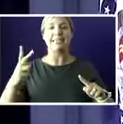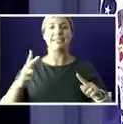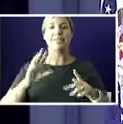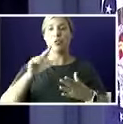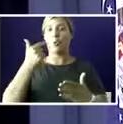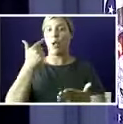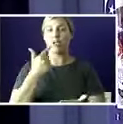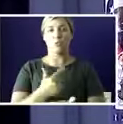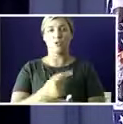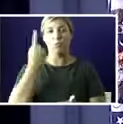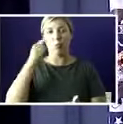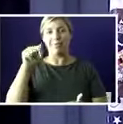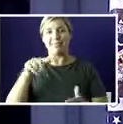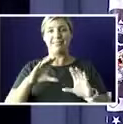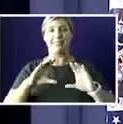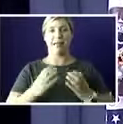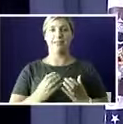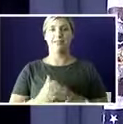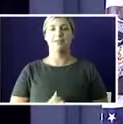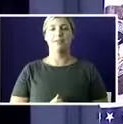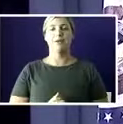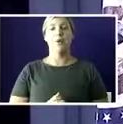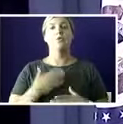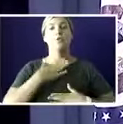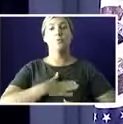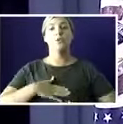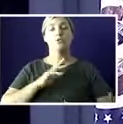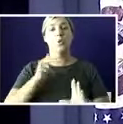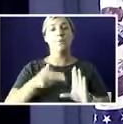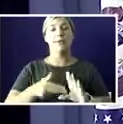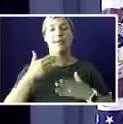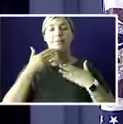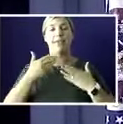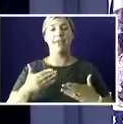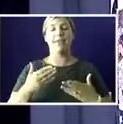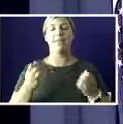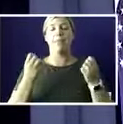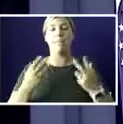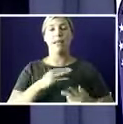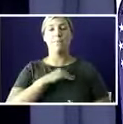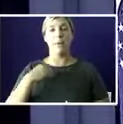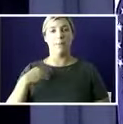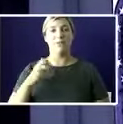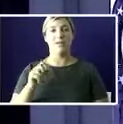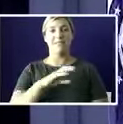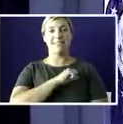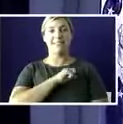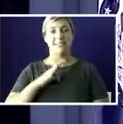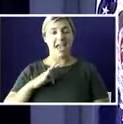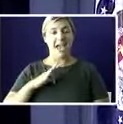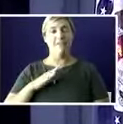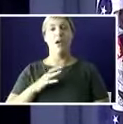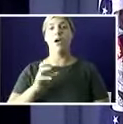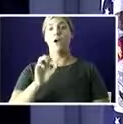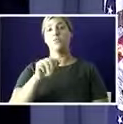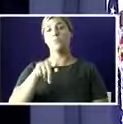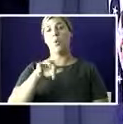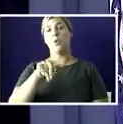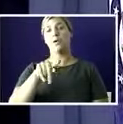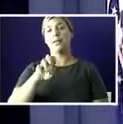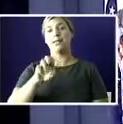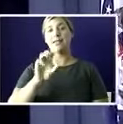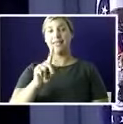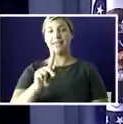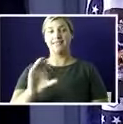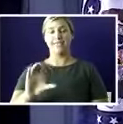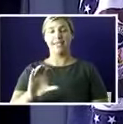to the class of 2020. Would you please join me in thanking the many members of the staff of Sporting Kansas City for their help